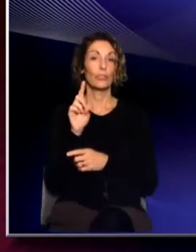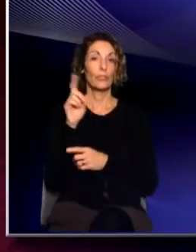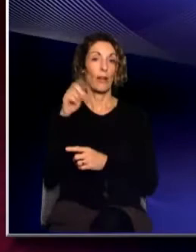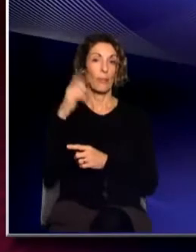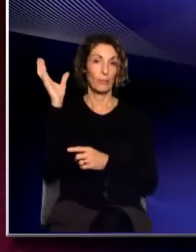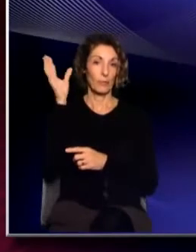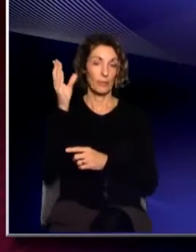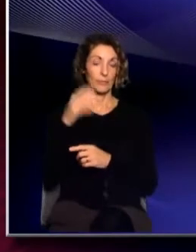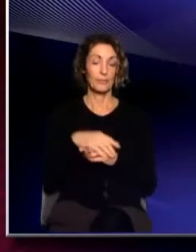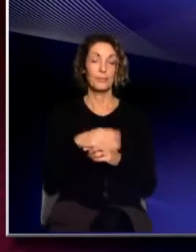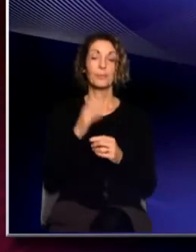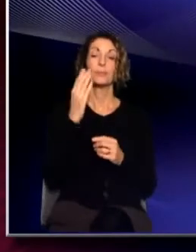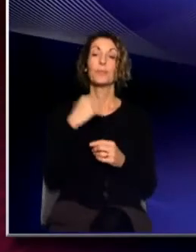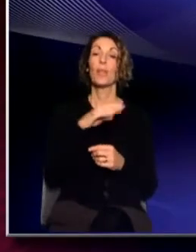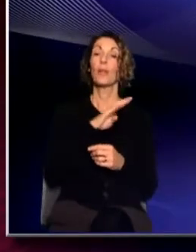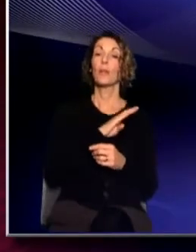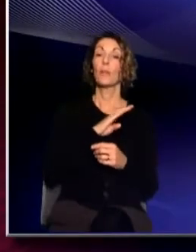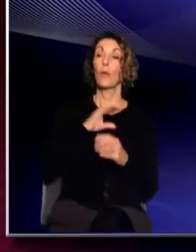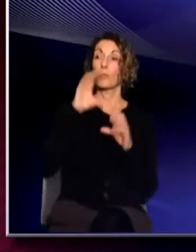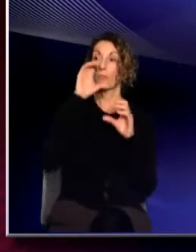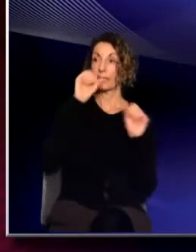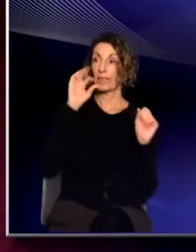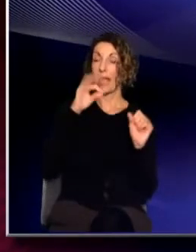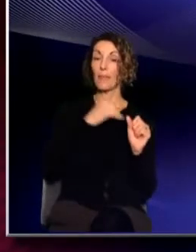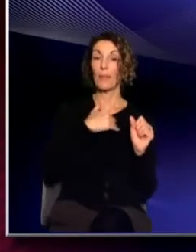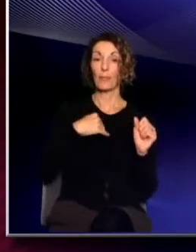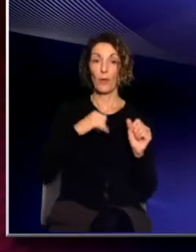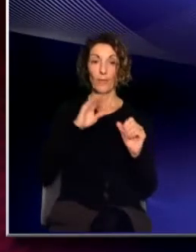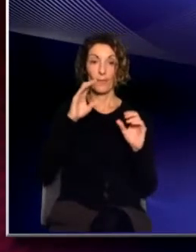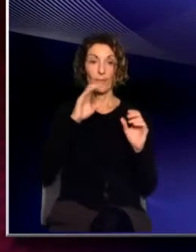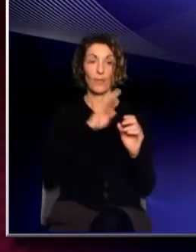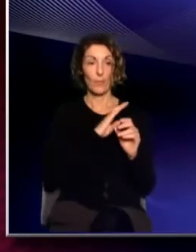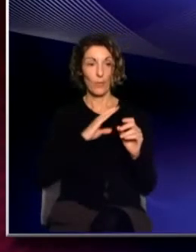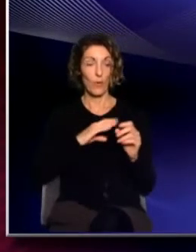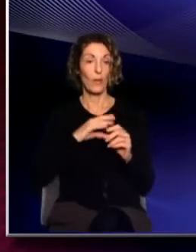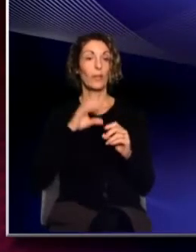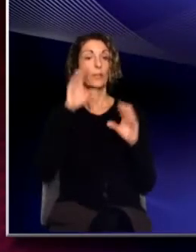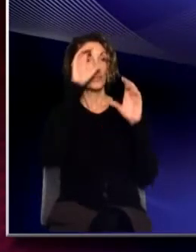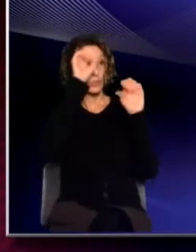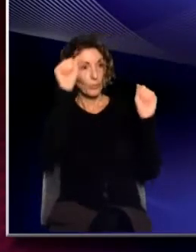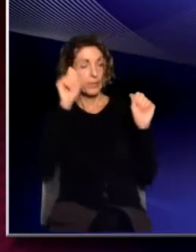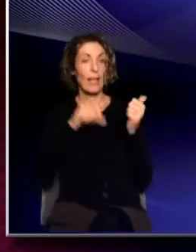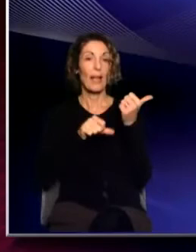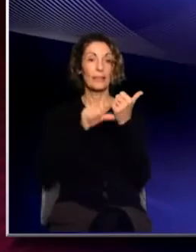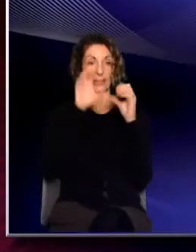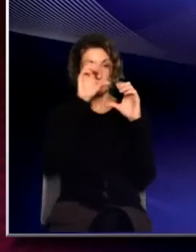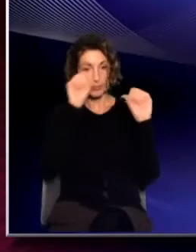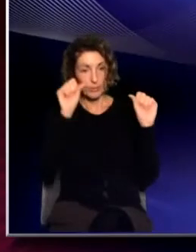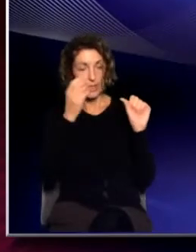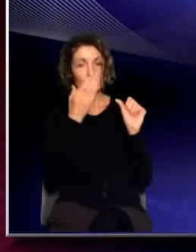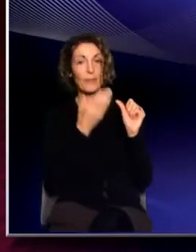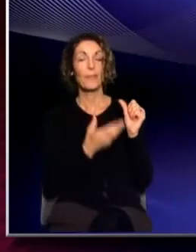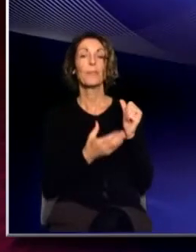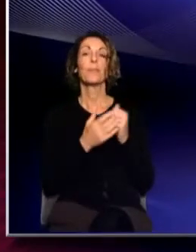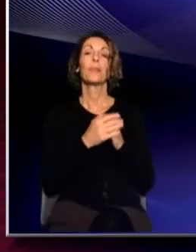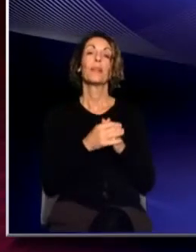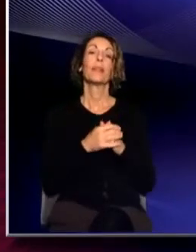Board President Sims, member of the board, Superintendent Reichman, Assistant Superintendent Dr. Rex.